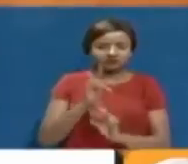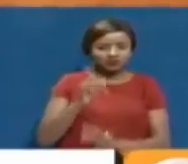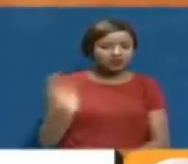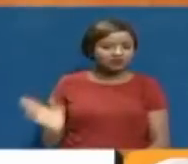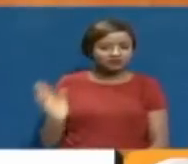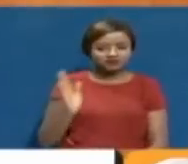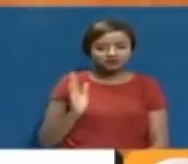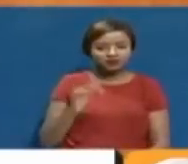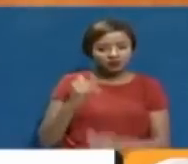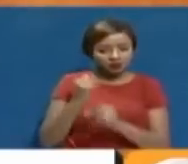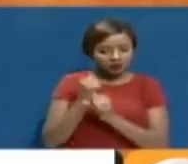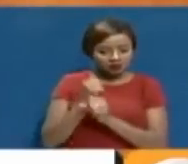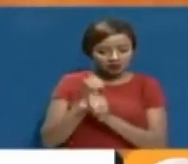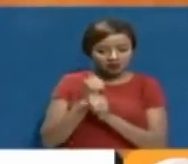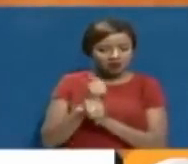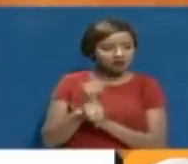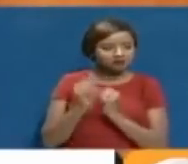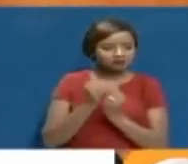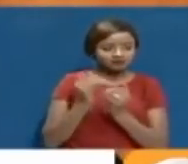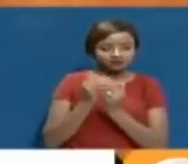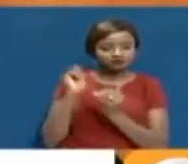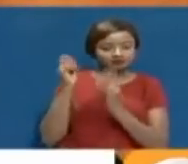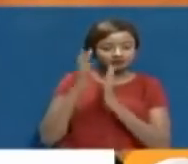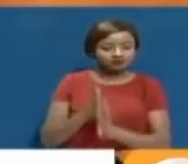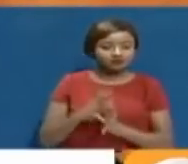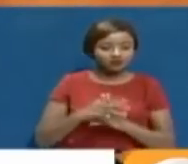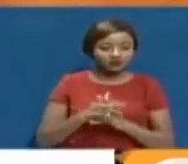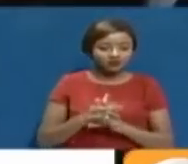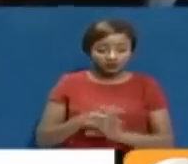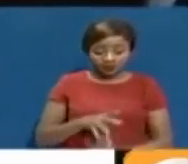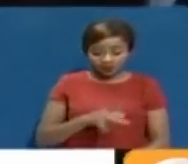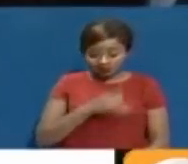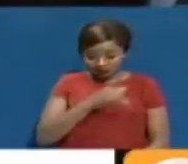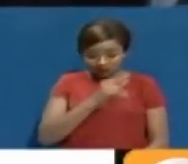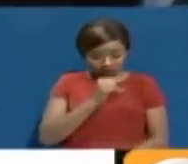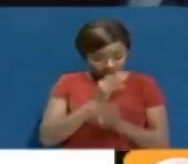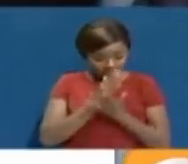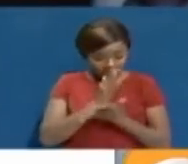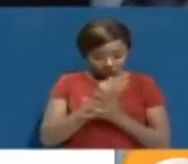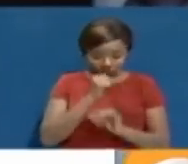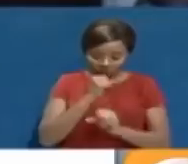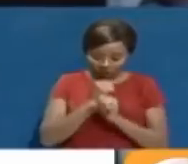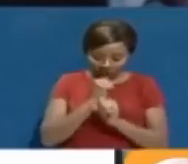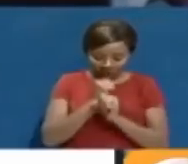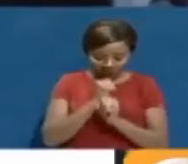adult life serving the Kenyan nation. Kiongozi ambaye amefanya kazi